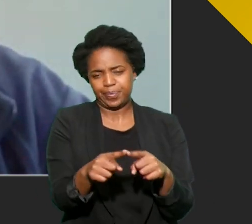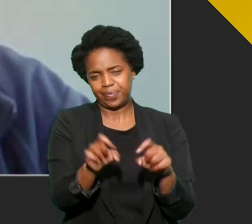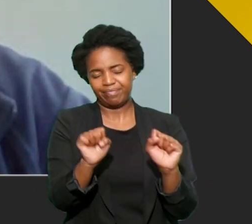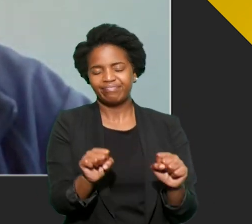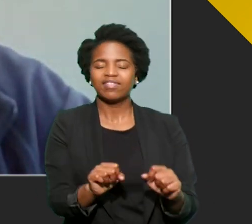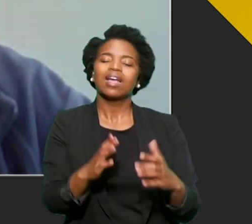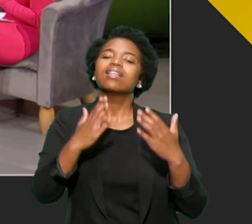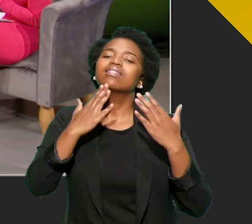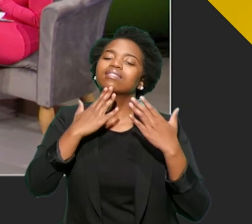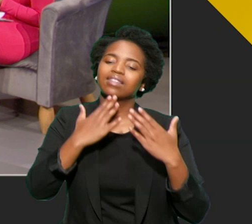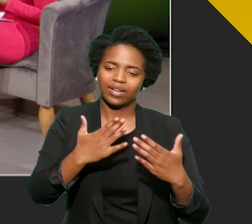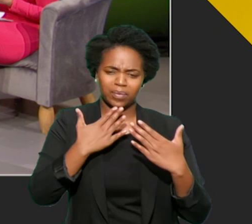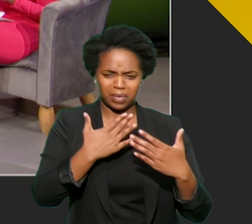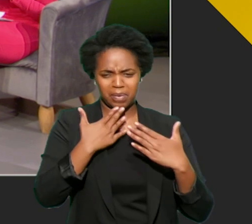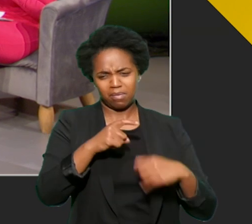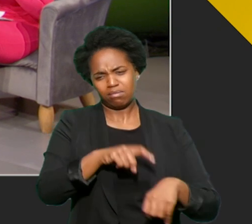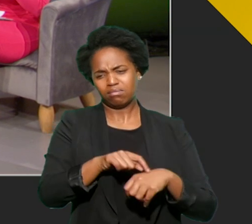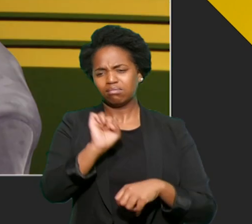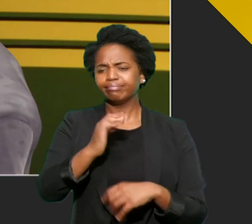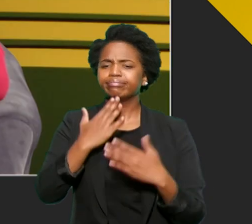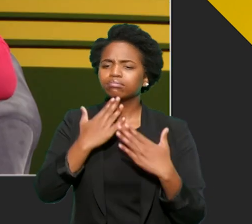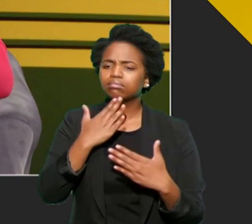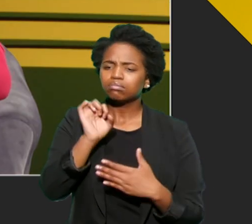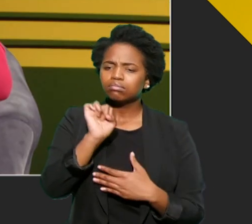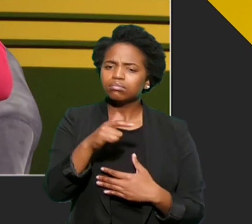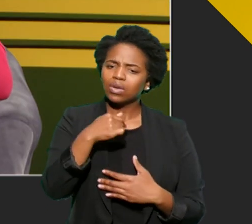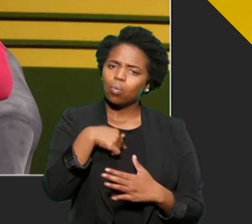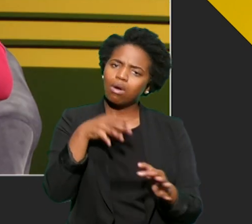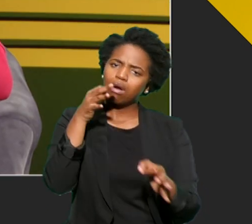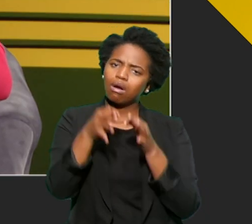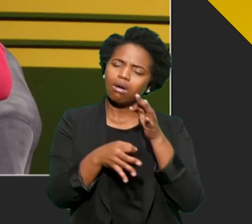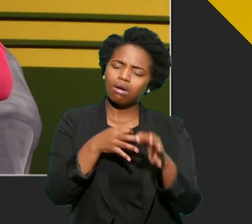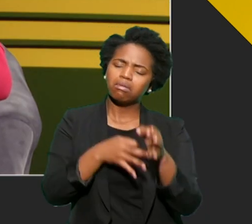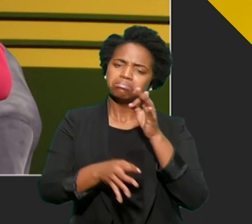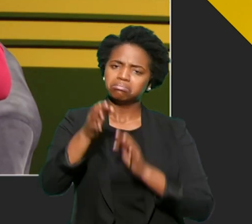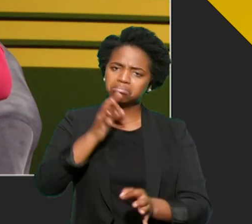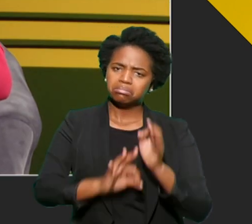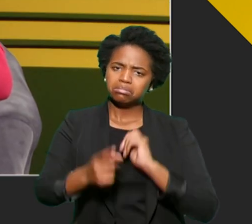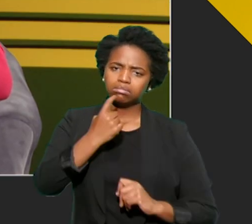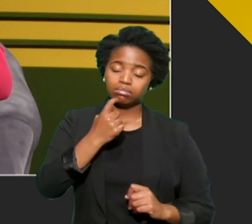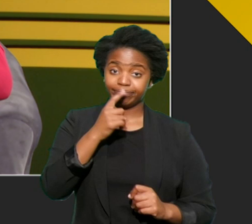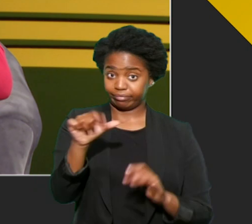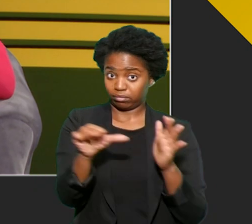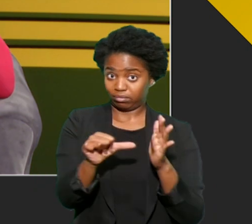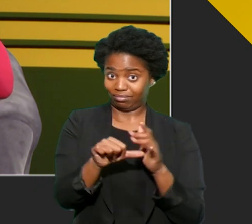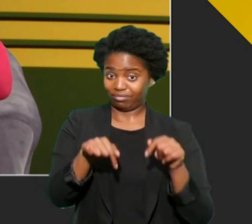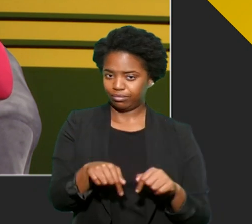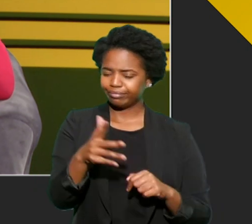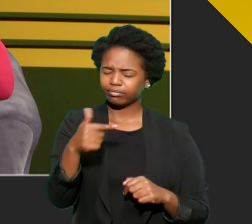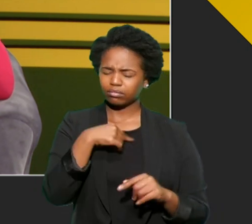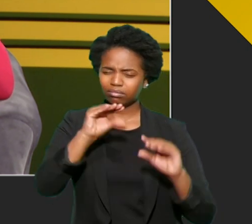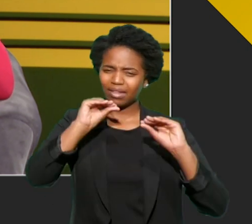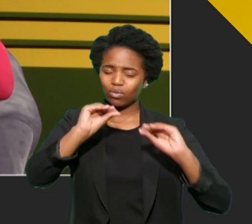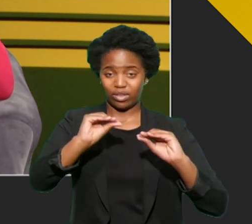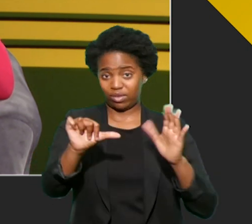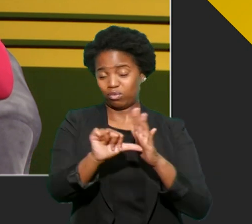much, Mr. Van Beek. We really appreciate your time and being able to just simplify that for us, because at the end of the day, that's really important. I think education